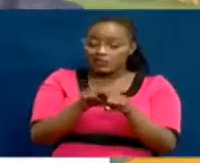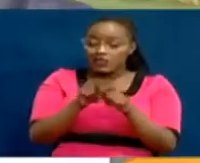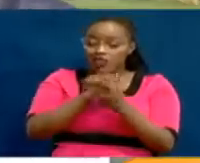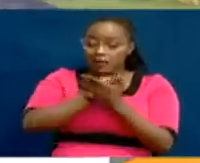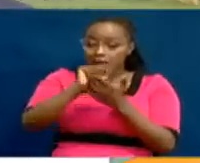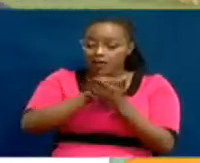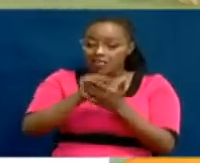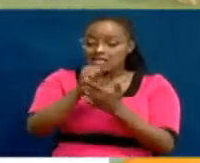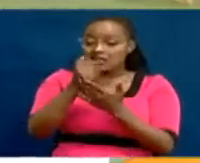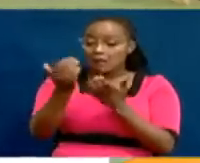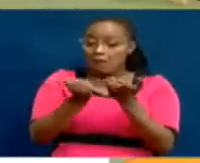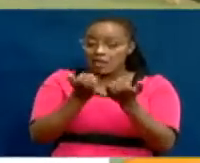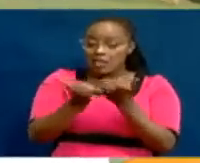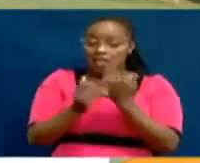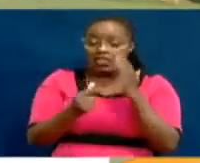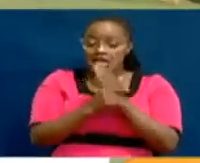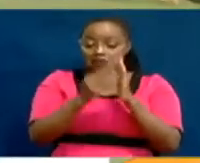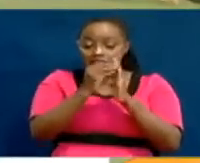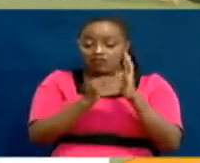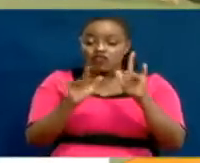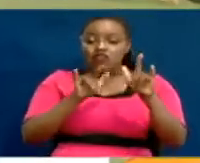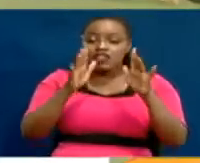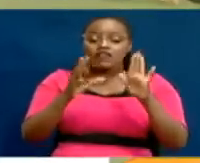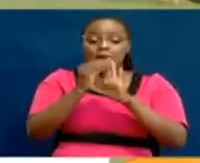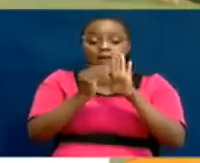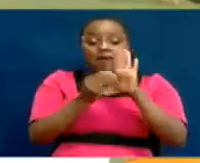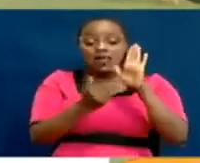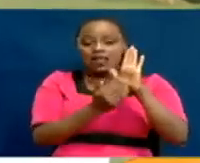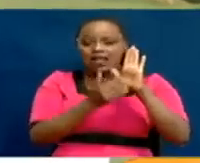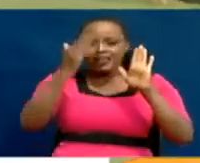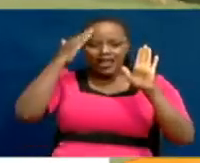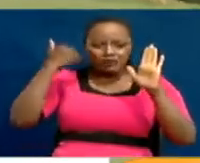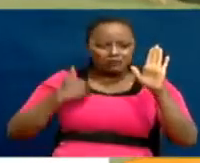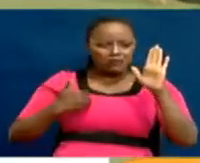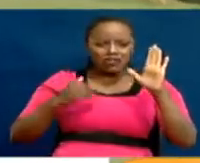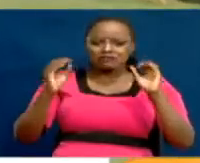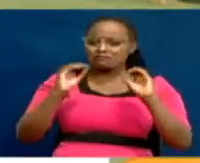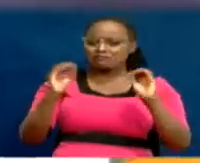printing business. The names of the foreigners they are indicating are not known to me.